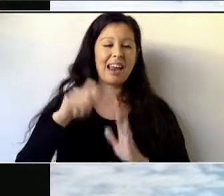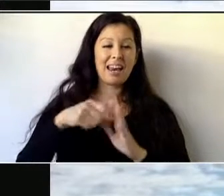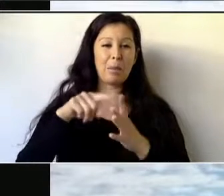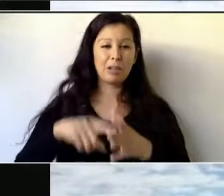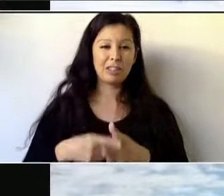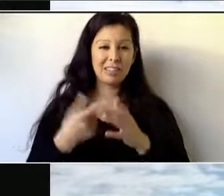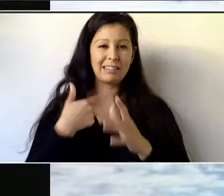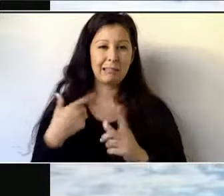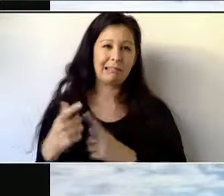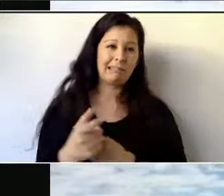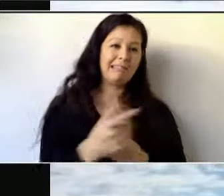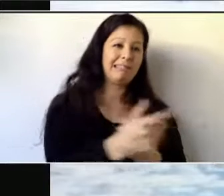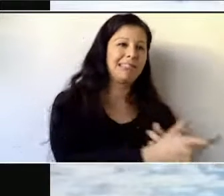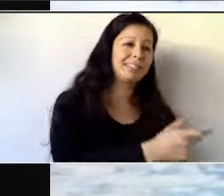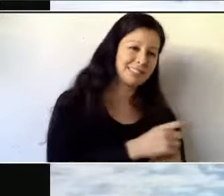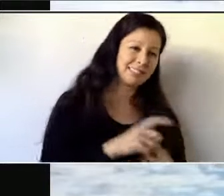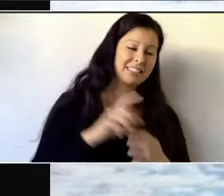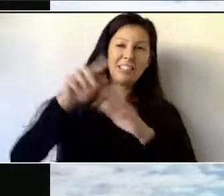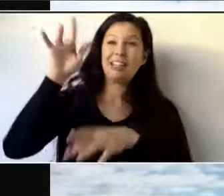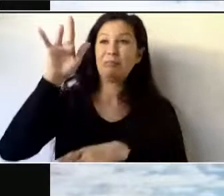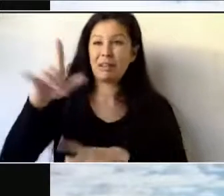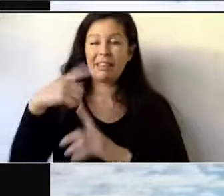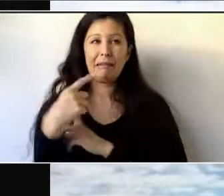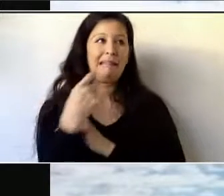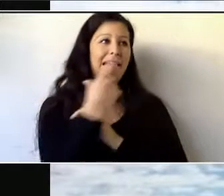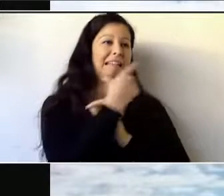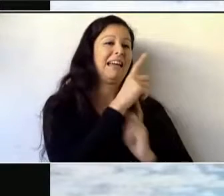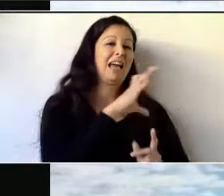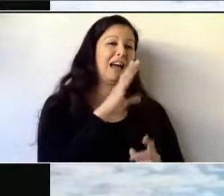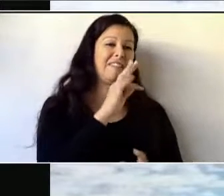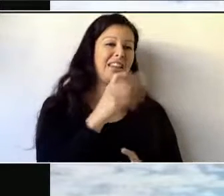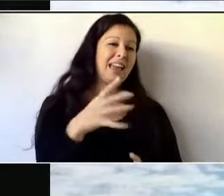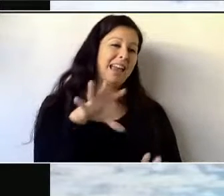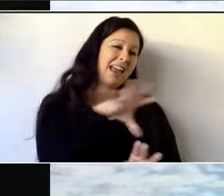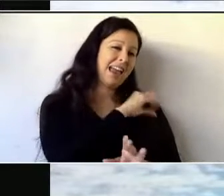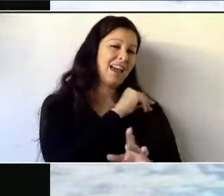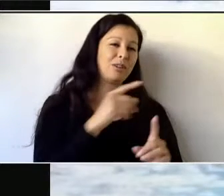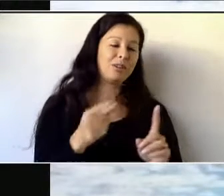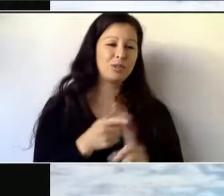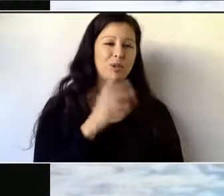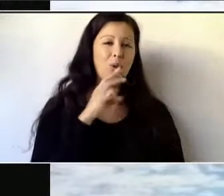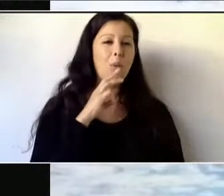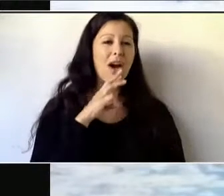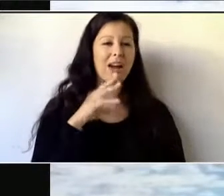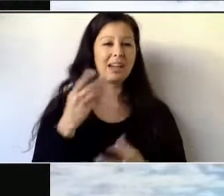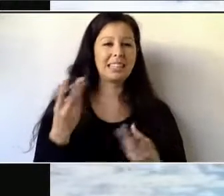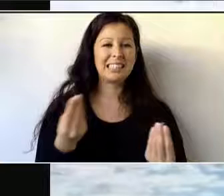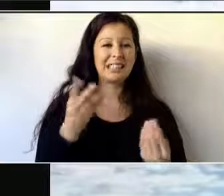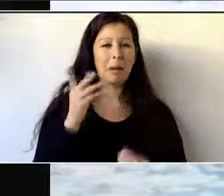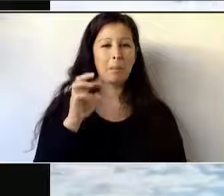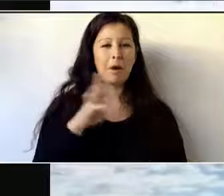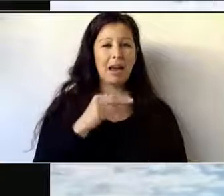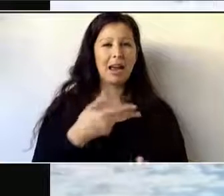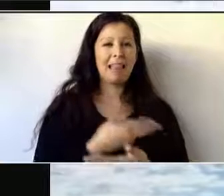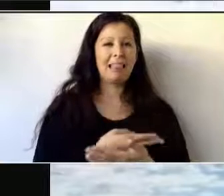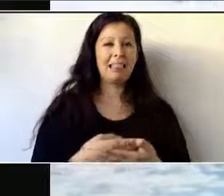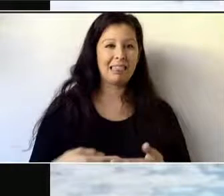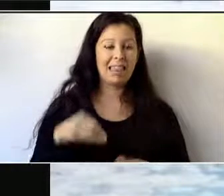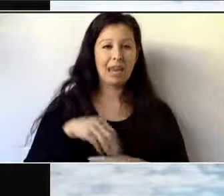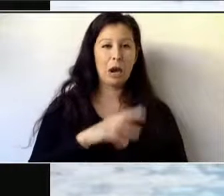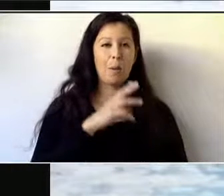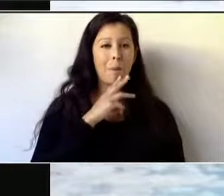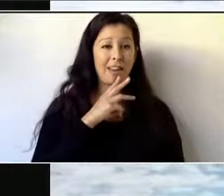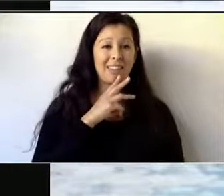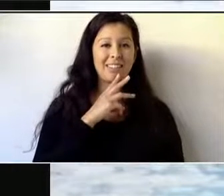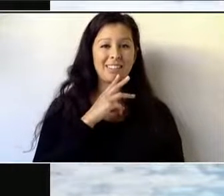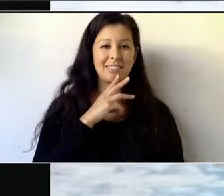So we had to get the camera started and then we ran like hundreds of feet out into the water and the sandbars and laid in the